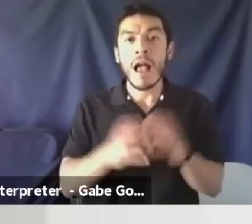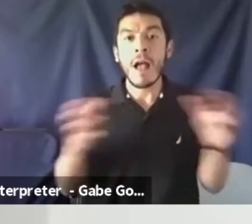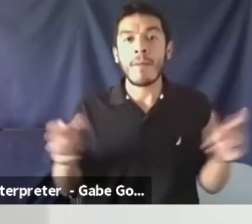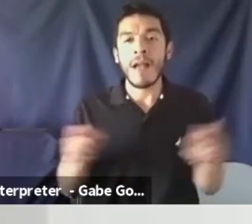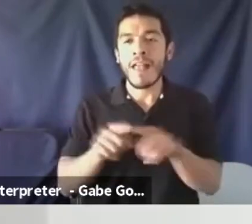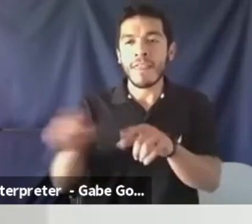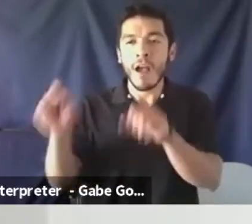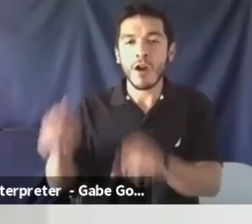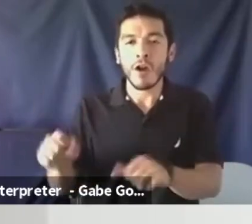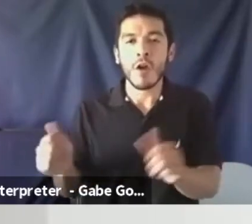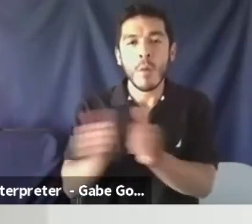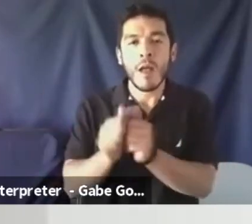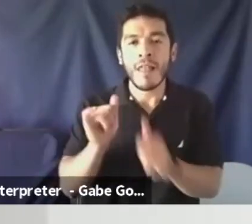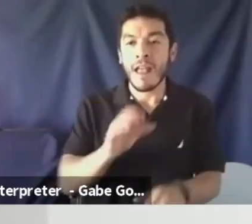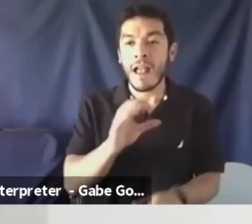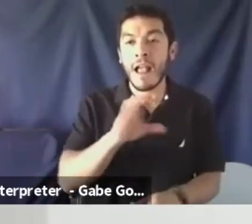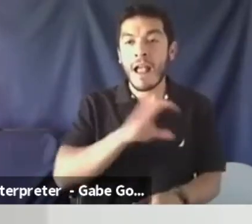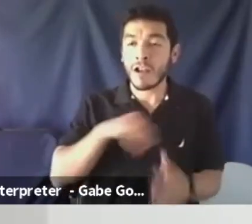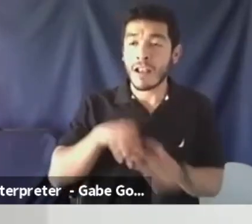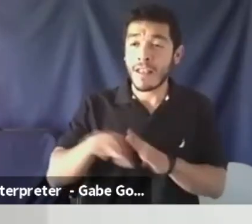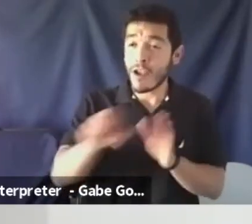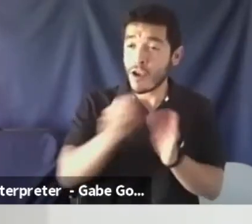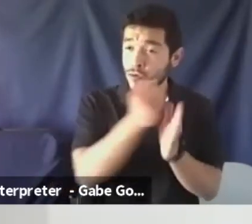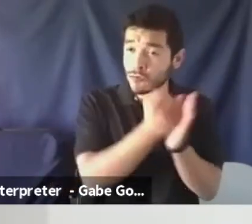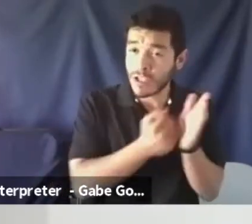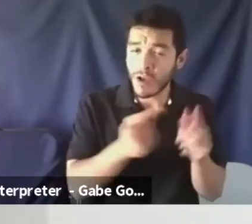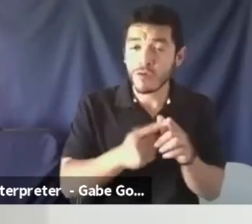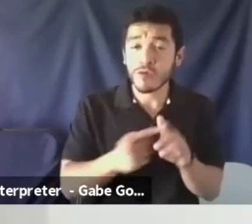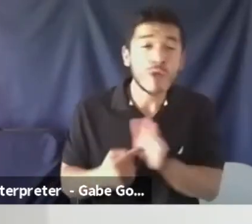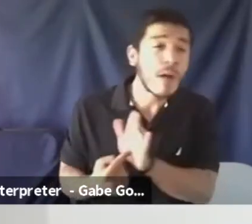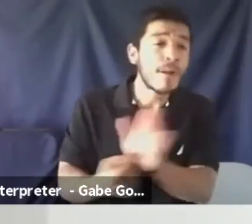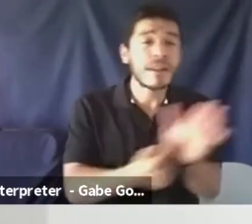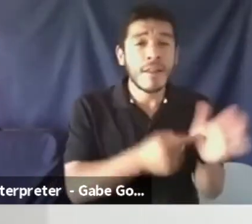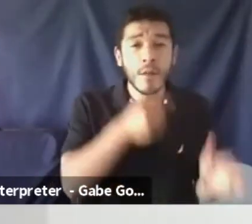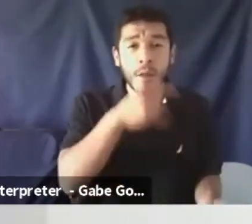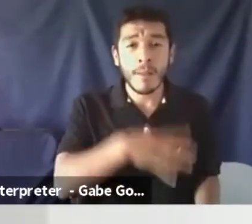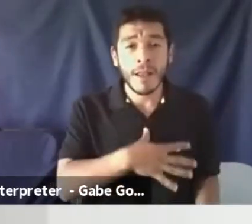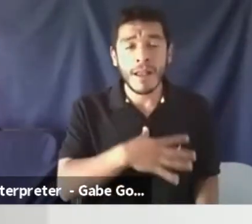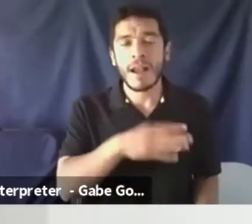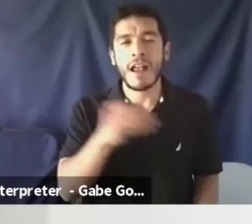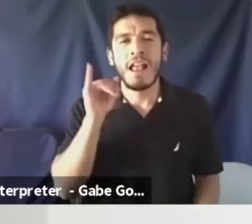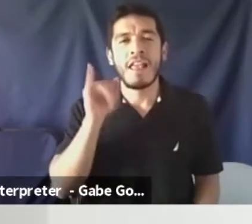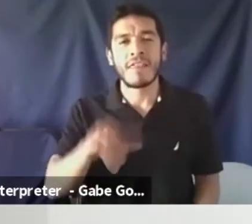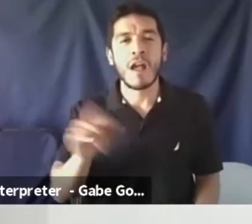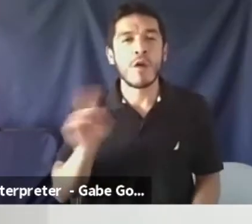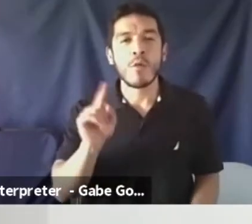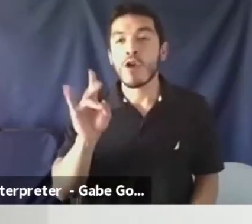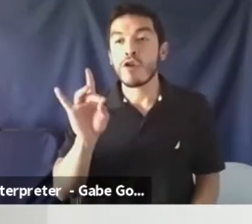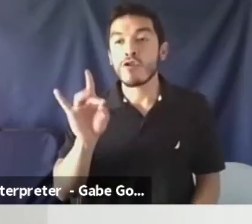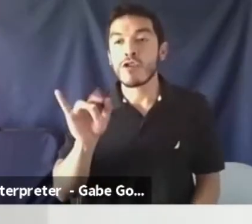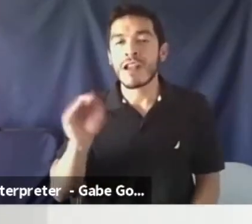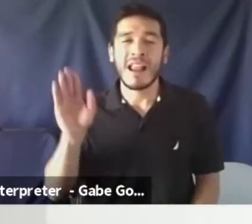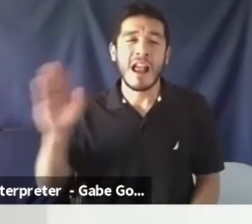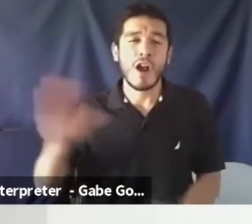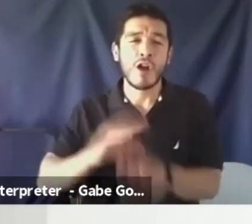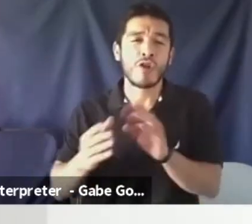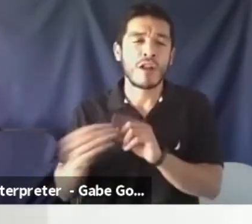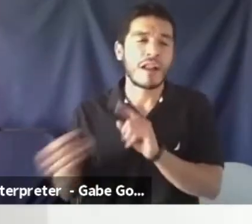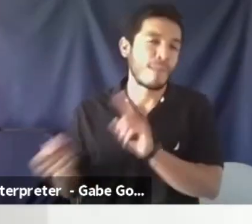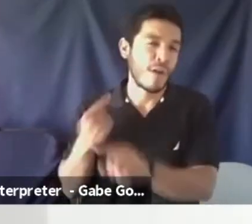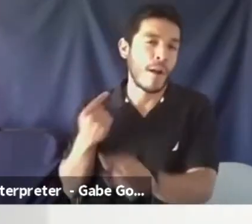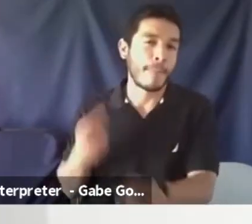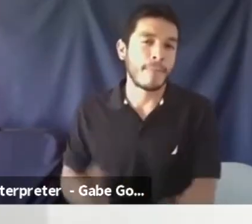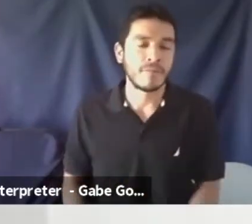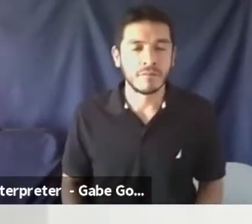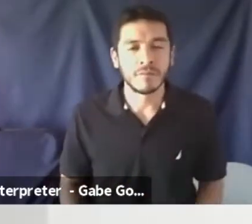could with the characters that were in the script to represent the women. And that's sort of where Judy and her narrative came along.